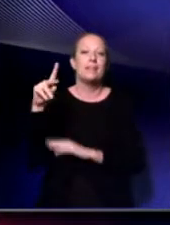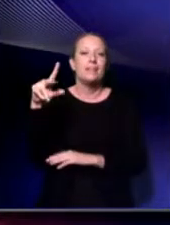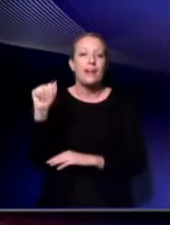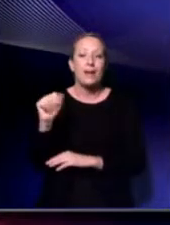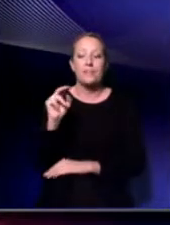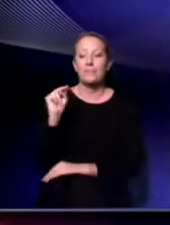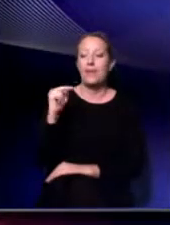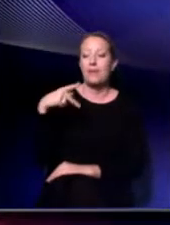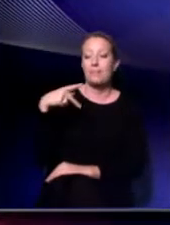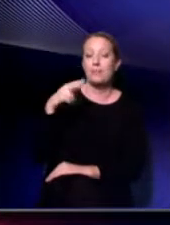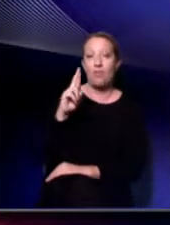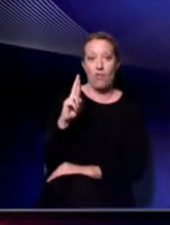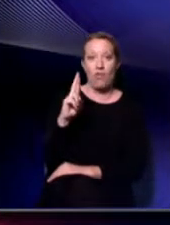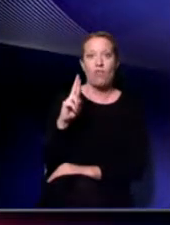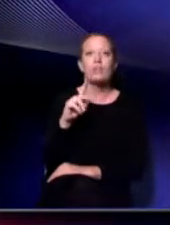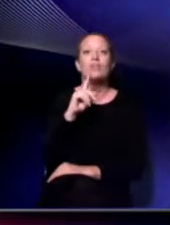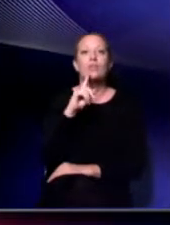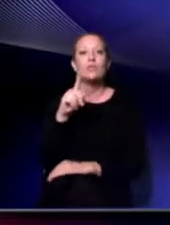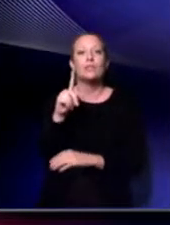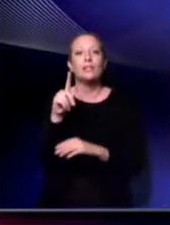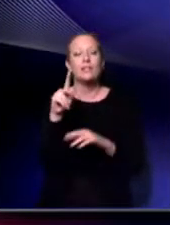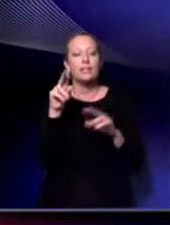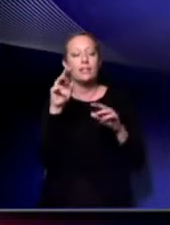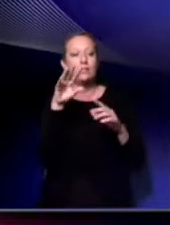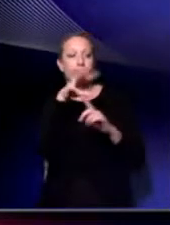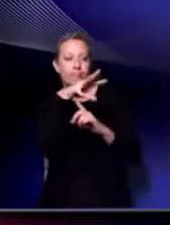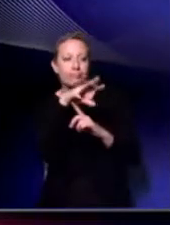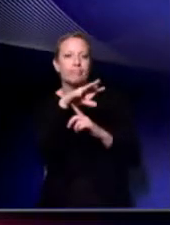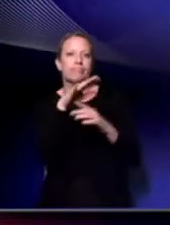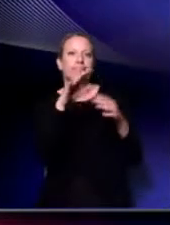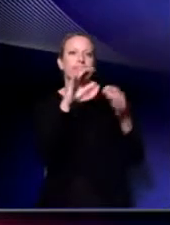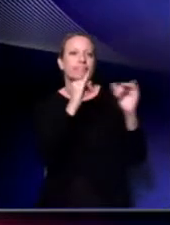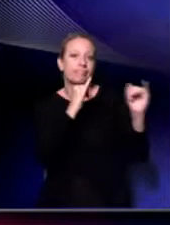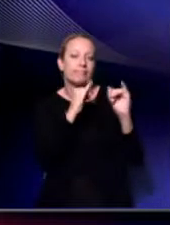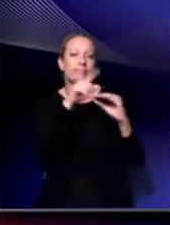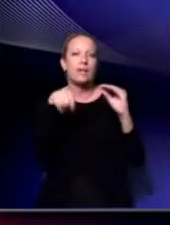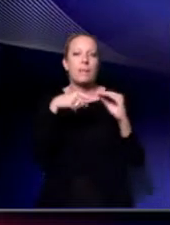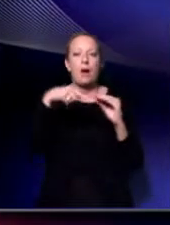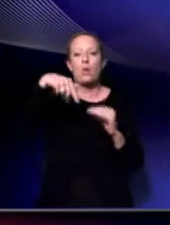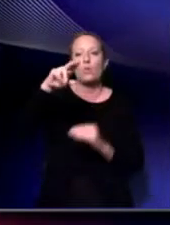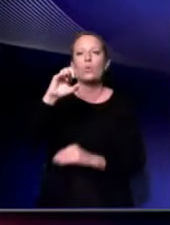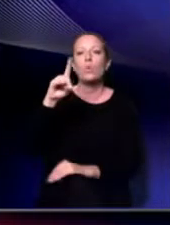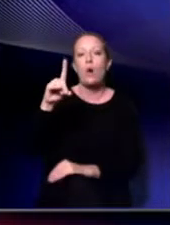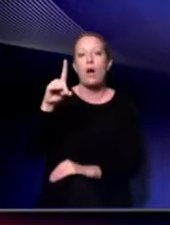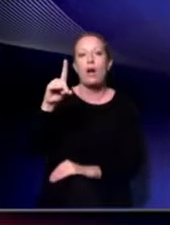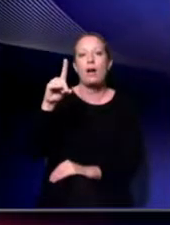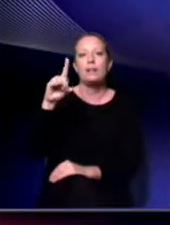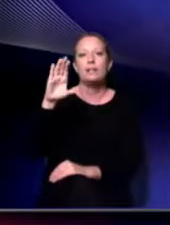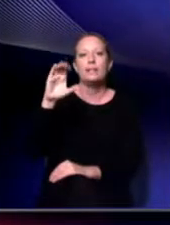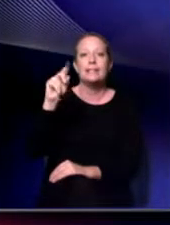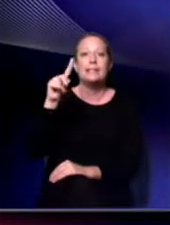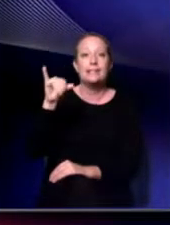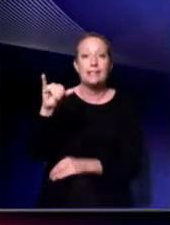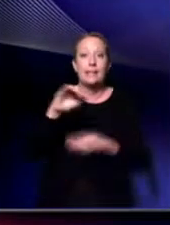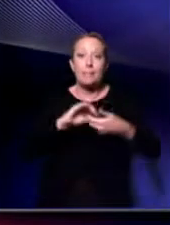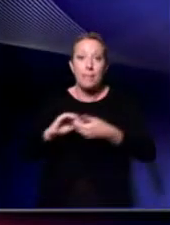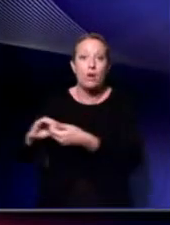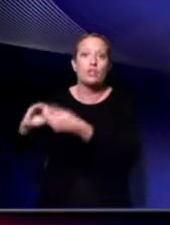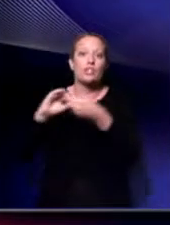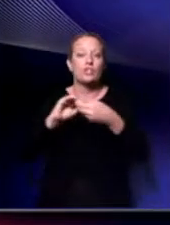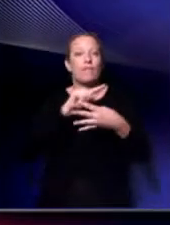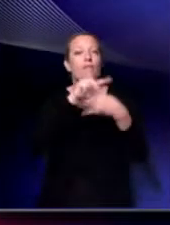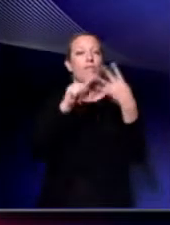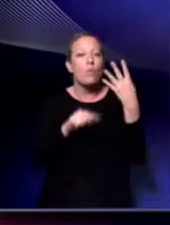story on our Quad City partnership. Once again, that's the partnership with Prescott Valley, Prescott, Chino Valley, Dewey, Humboldt, and